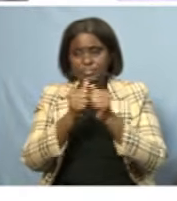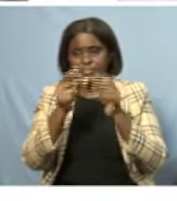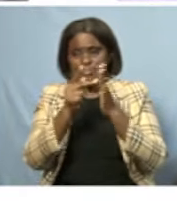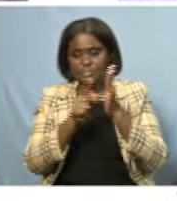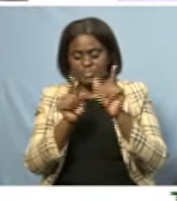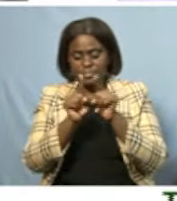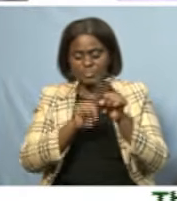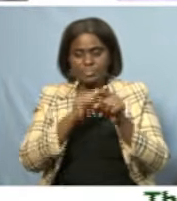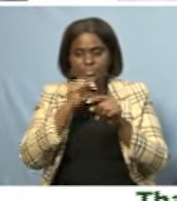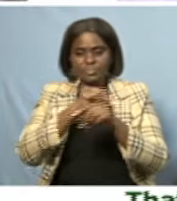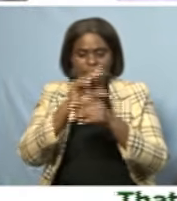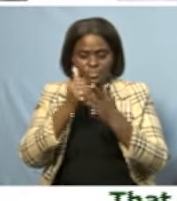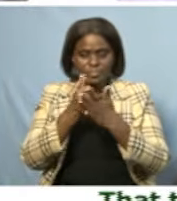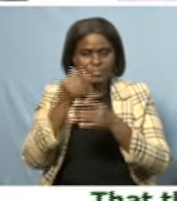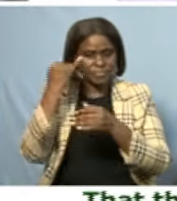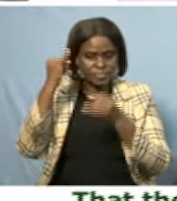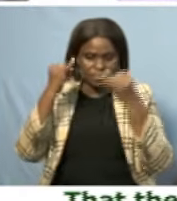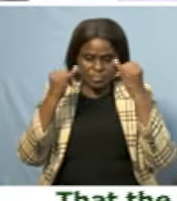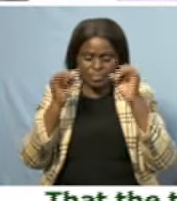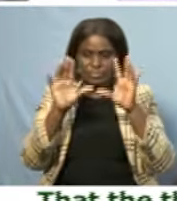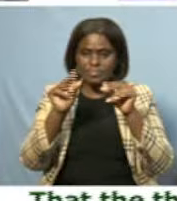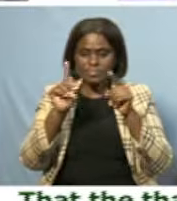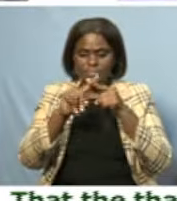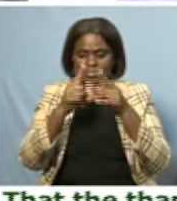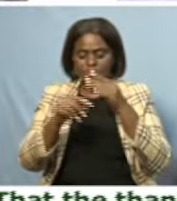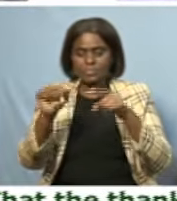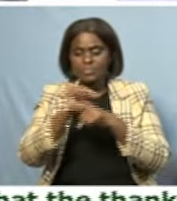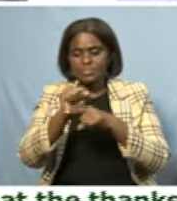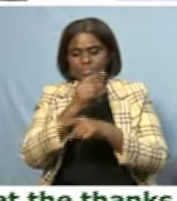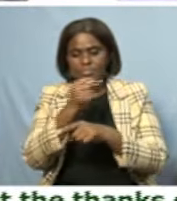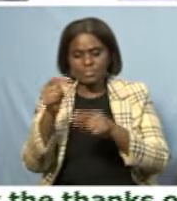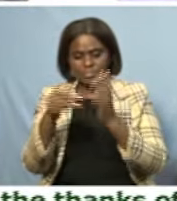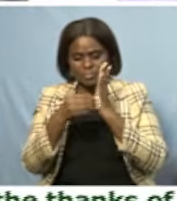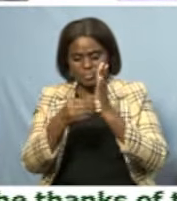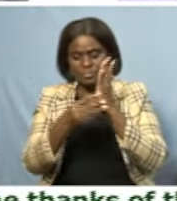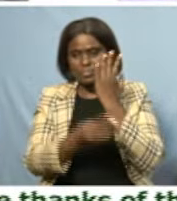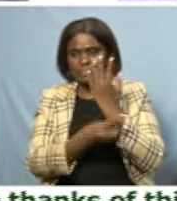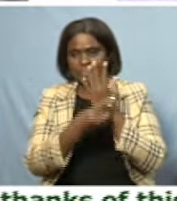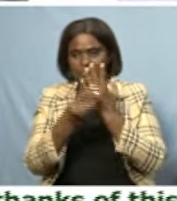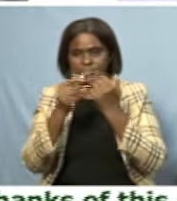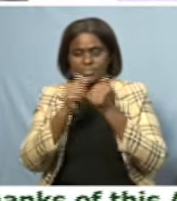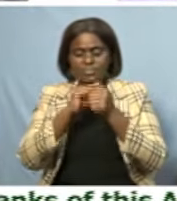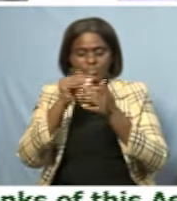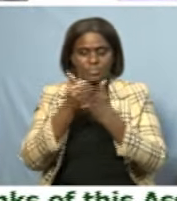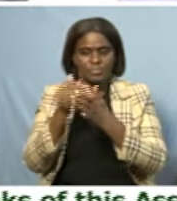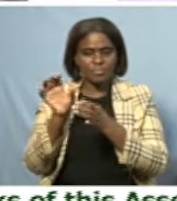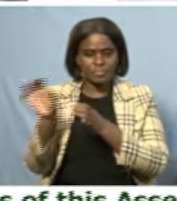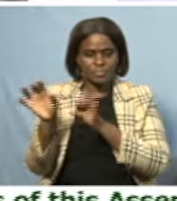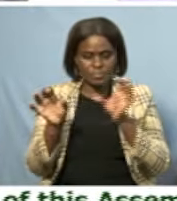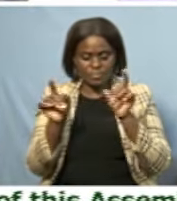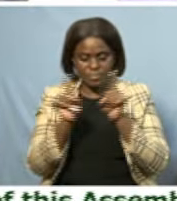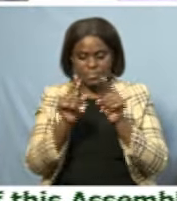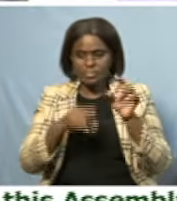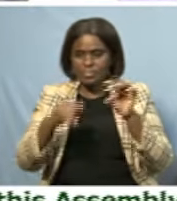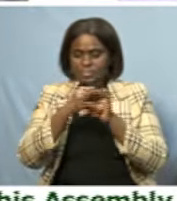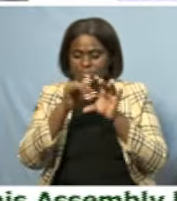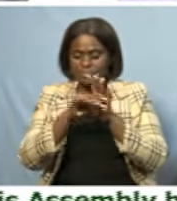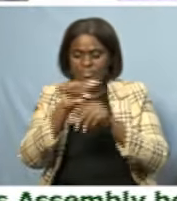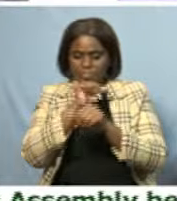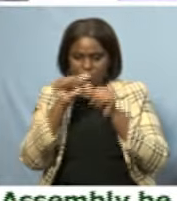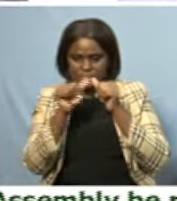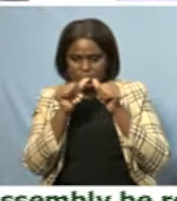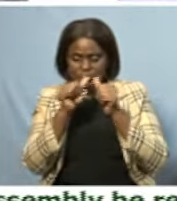are not abstract ideas, but practical tools guiding development across all sectors, including